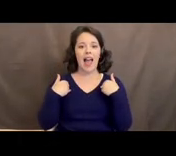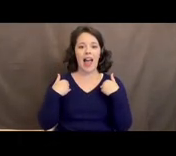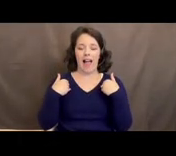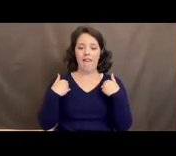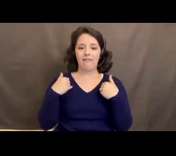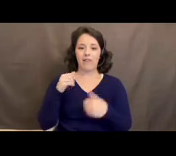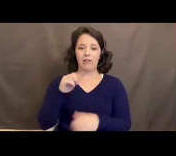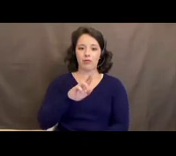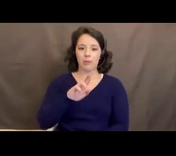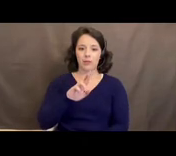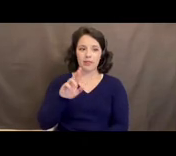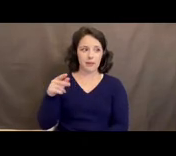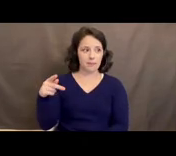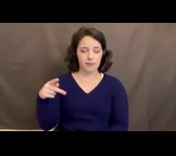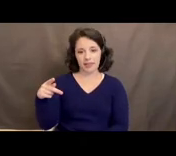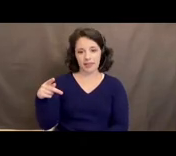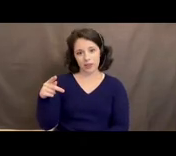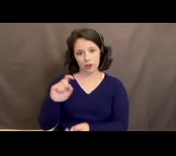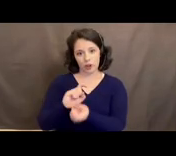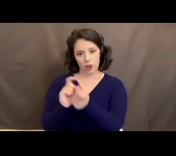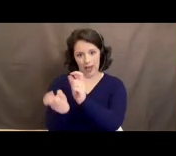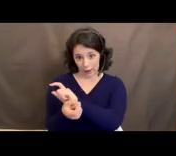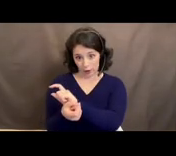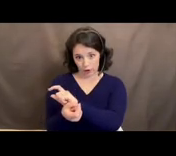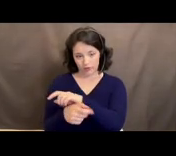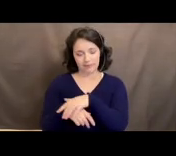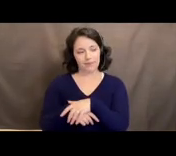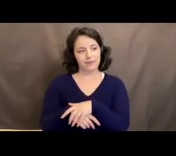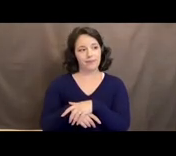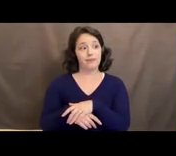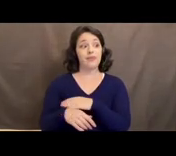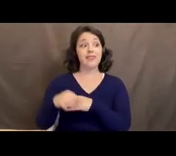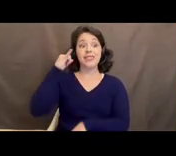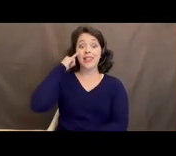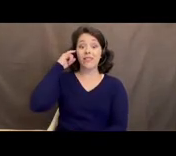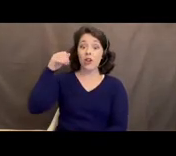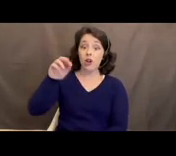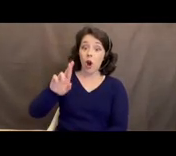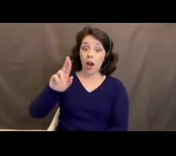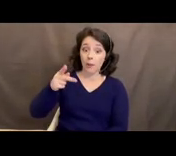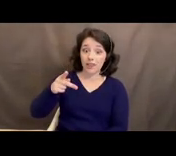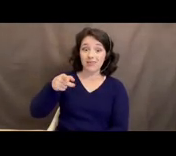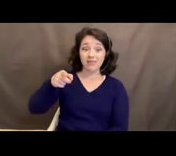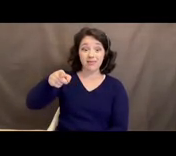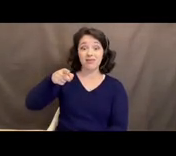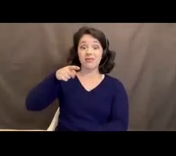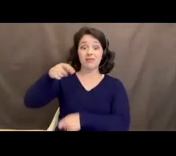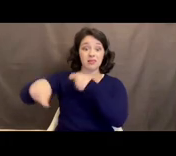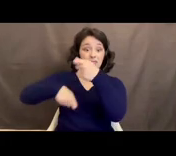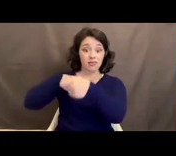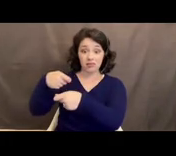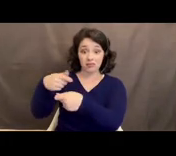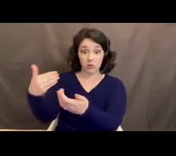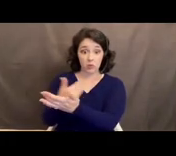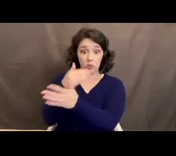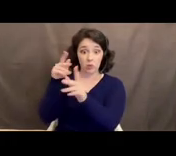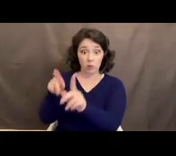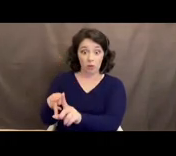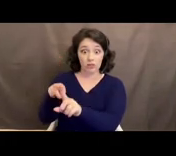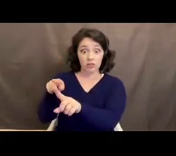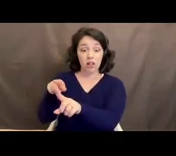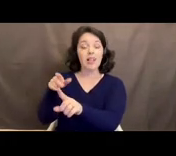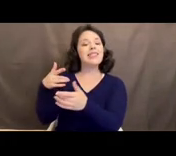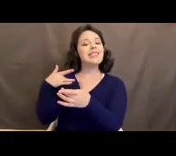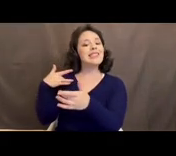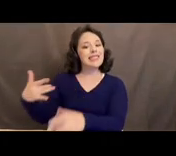change. If the RP changes, SSA usually requires RPs to return